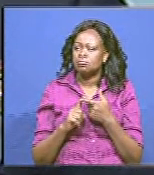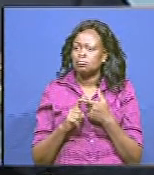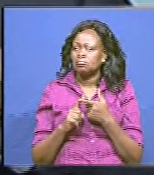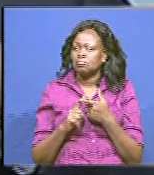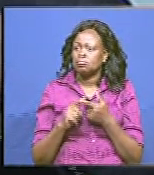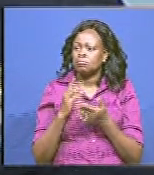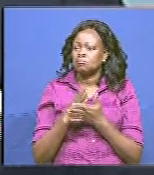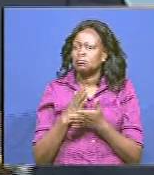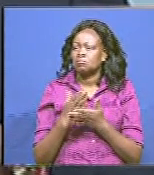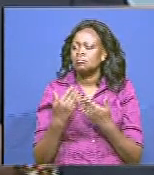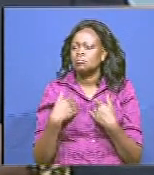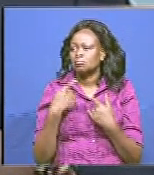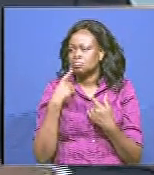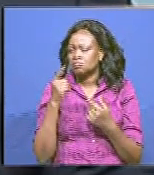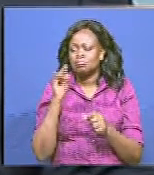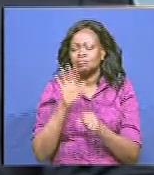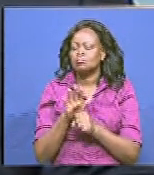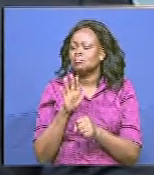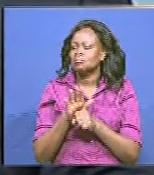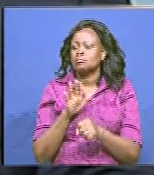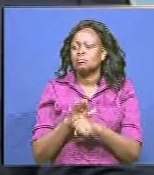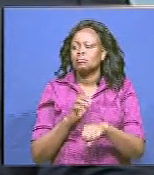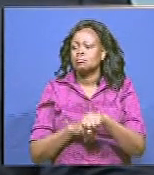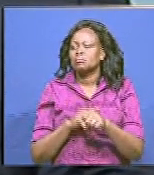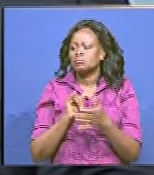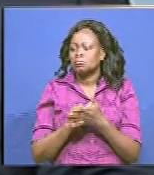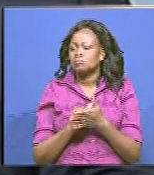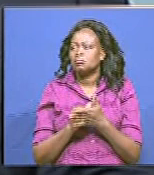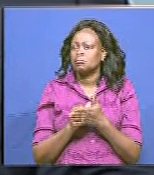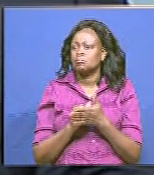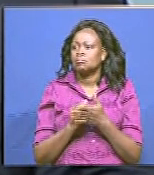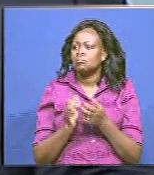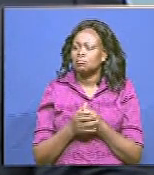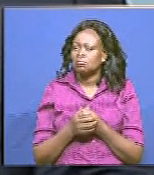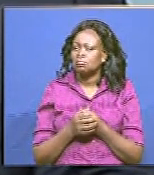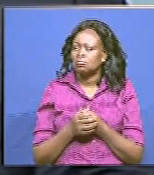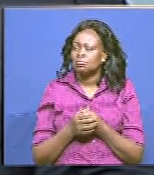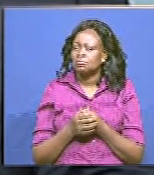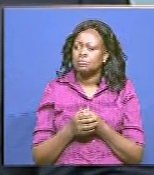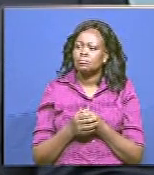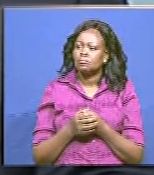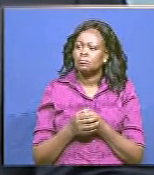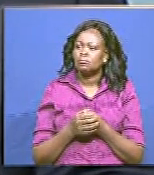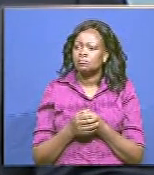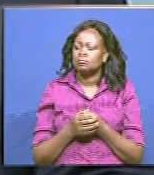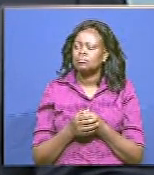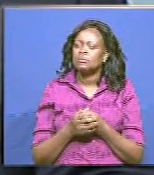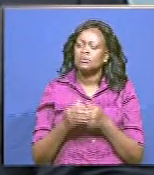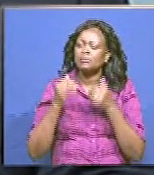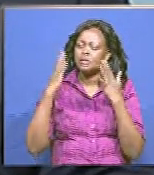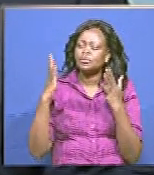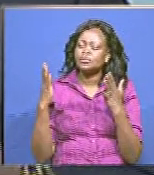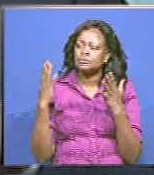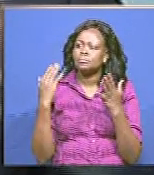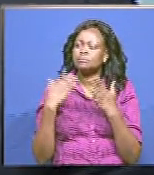fact, we have said this many times, that one of the biggest oxbow lakes in Africa is in Tana. Is in the Tana.